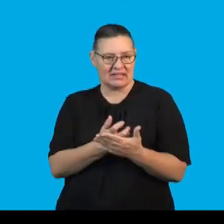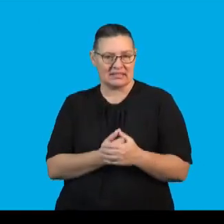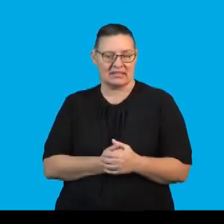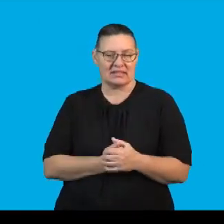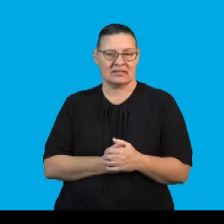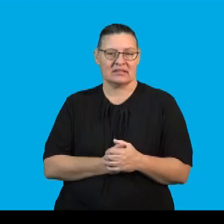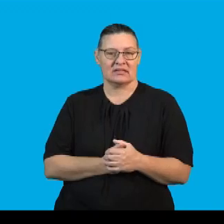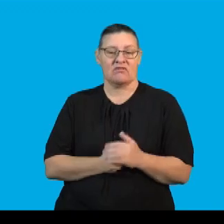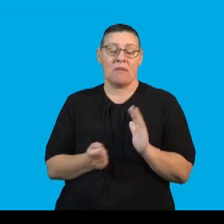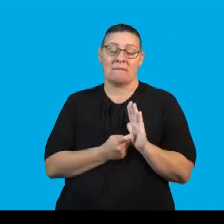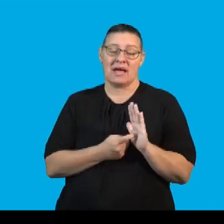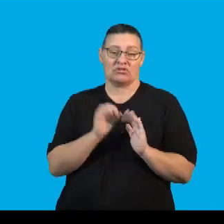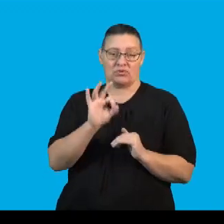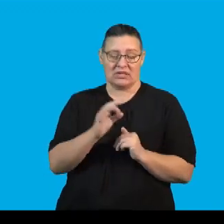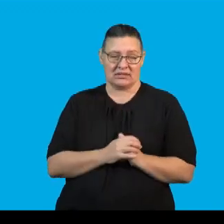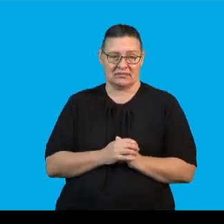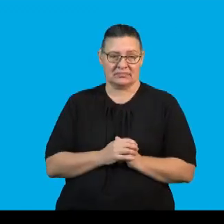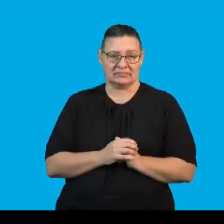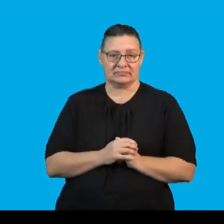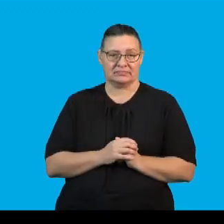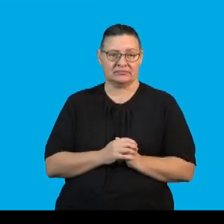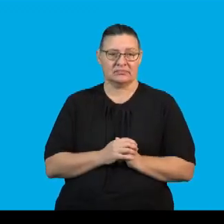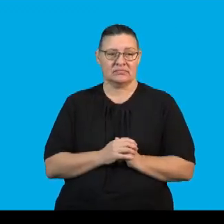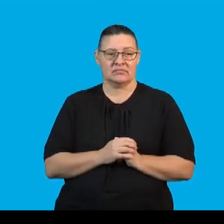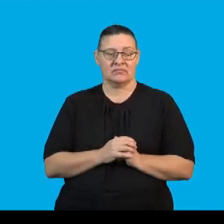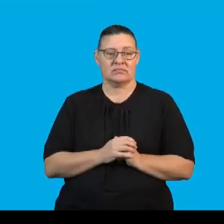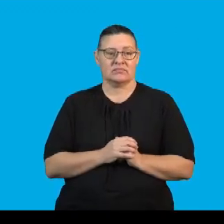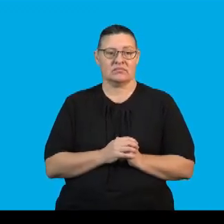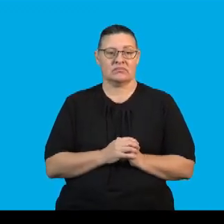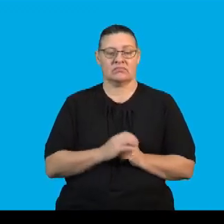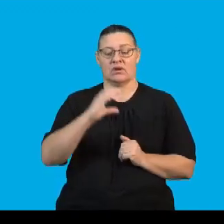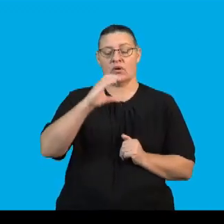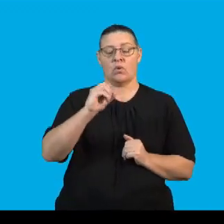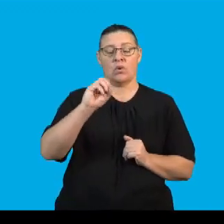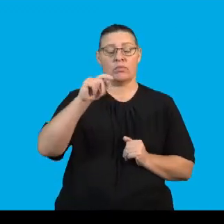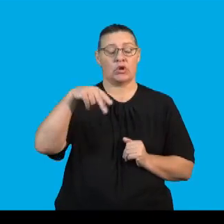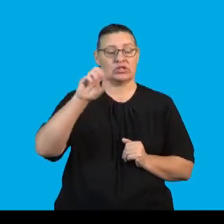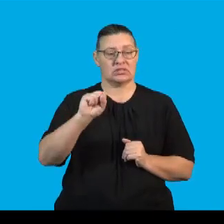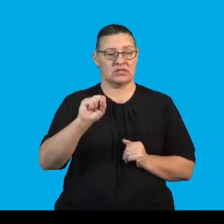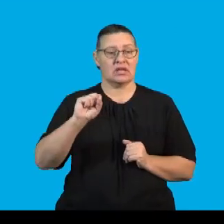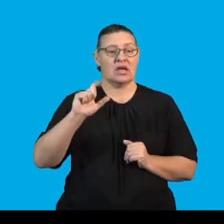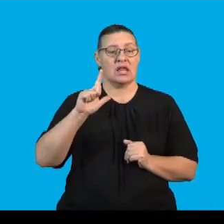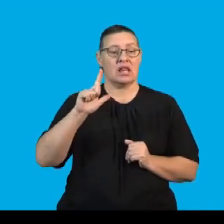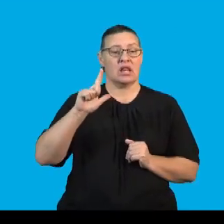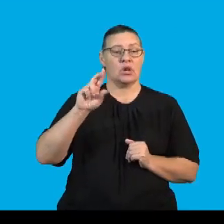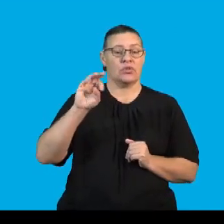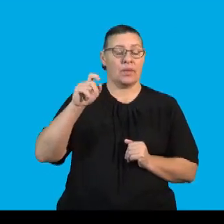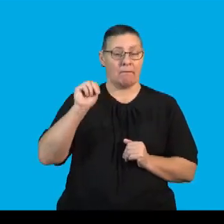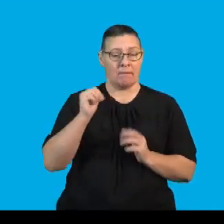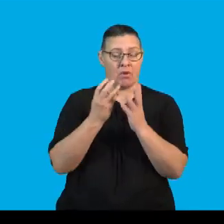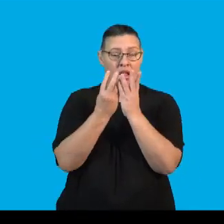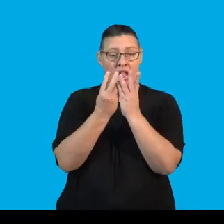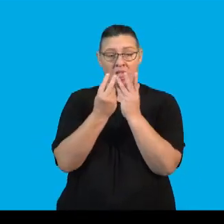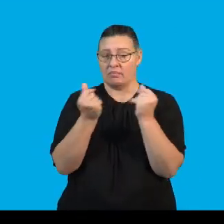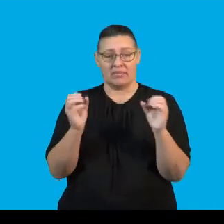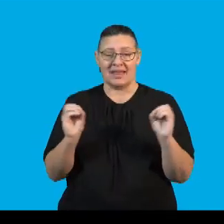evidence. This is for 3 marks. Corpus luteum has not